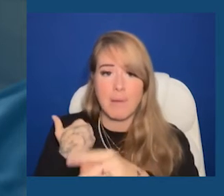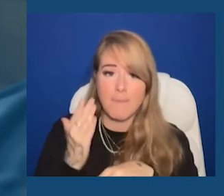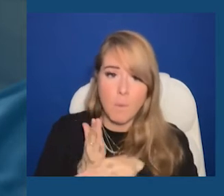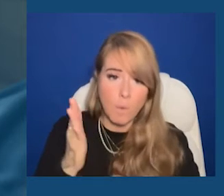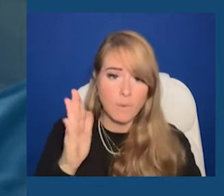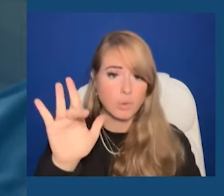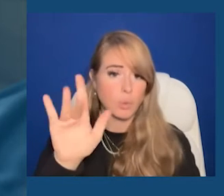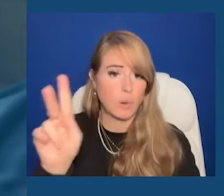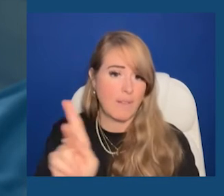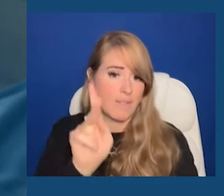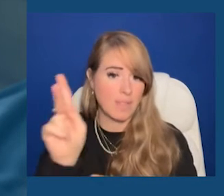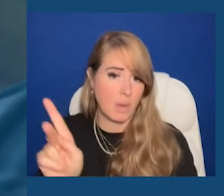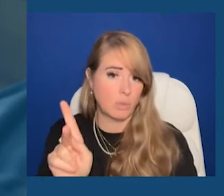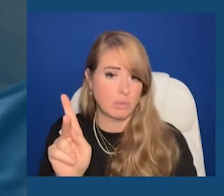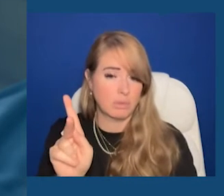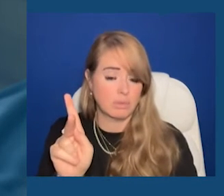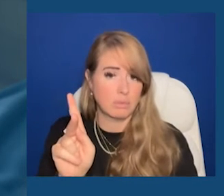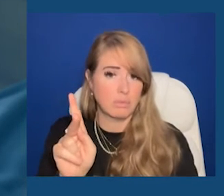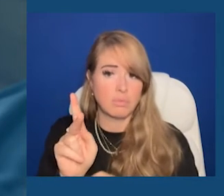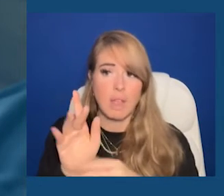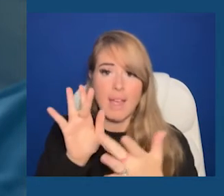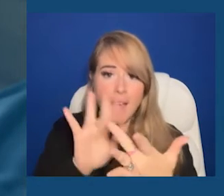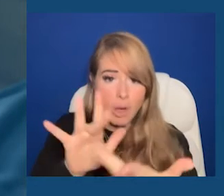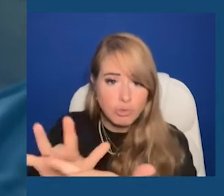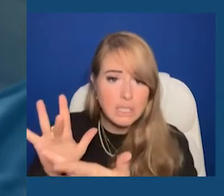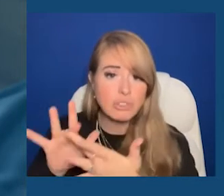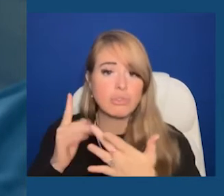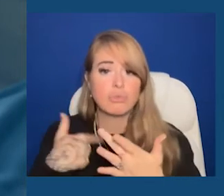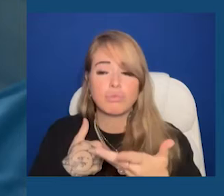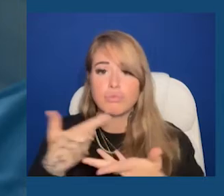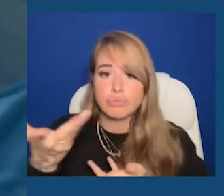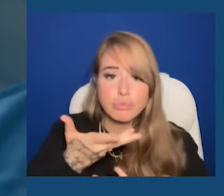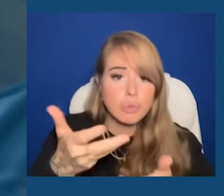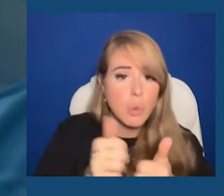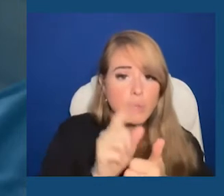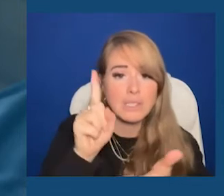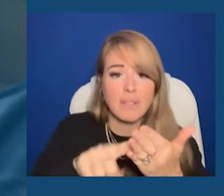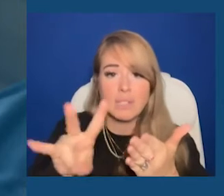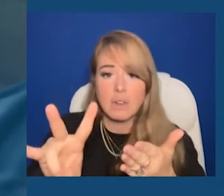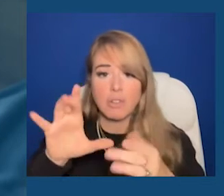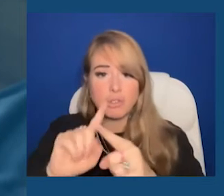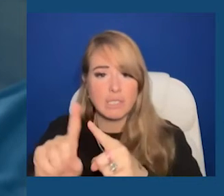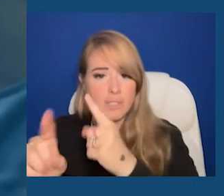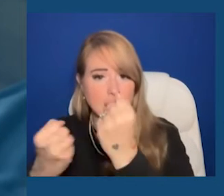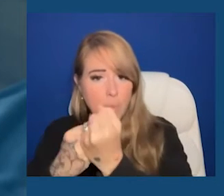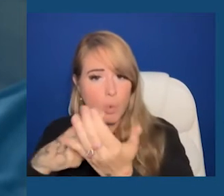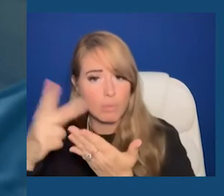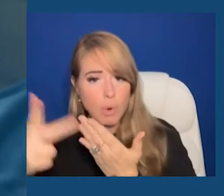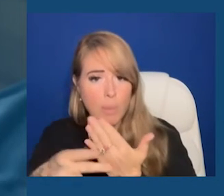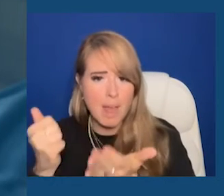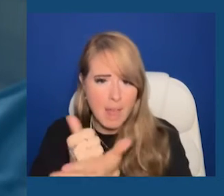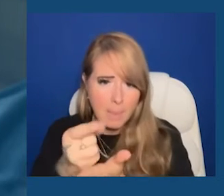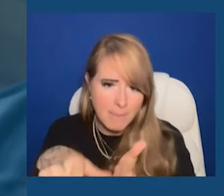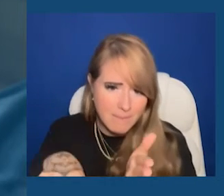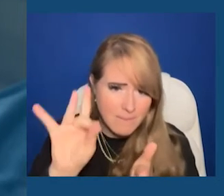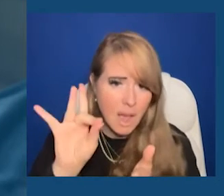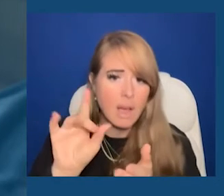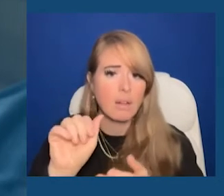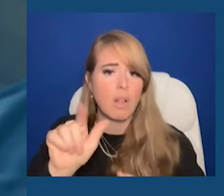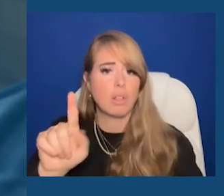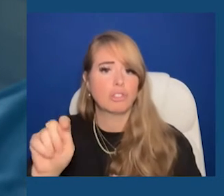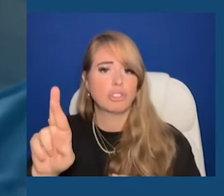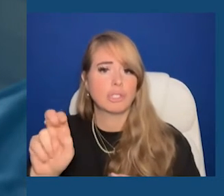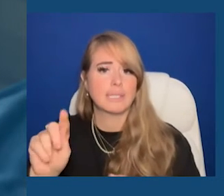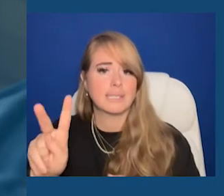25,000 contacts, outreach, enrolling 1,700 into supportive programs to get them an alternative. That's how we're going to